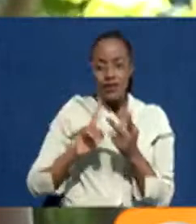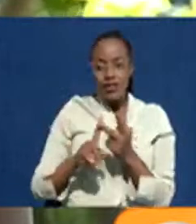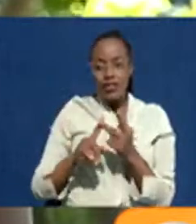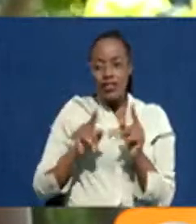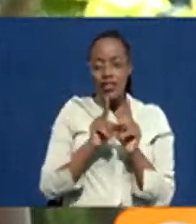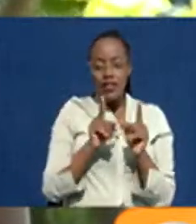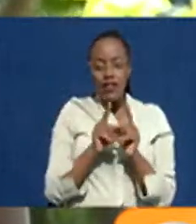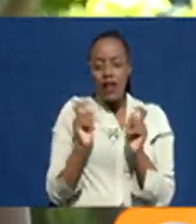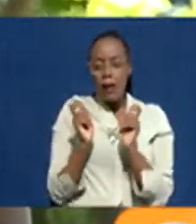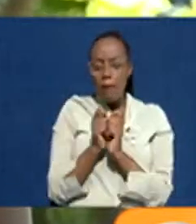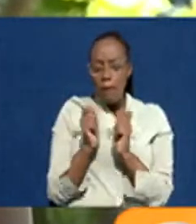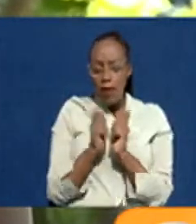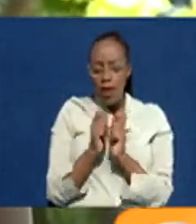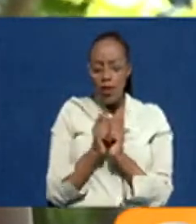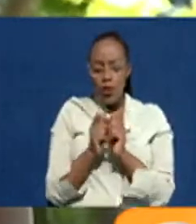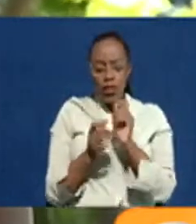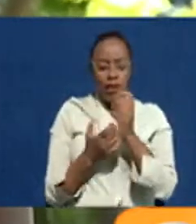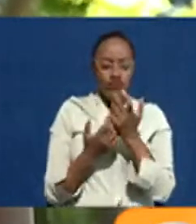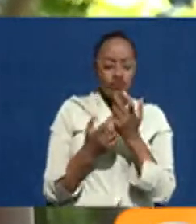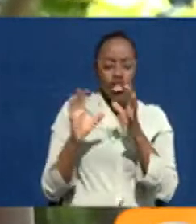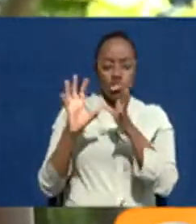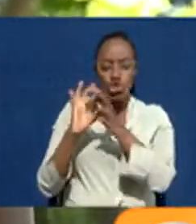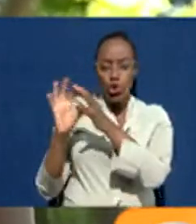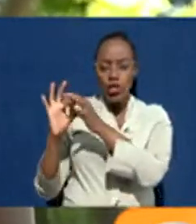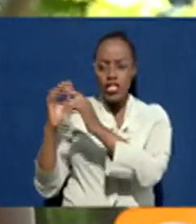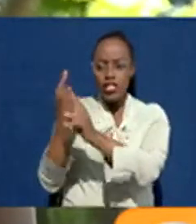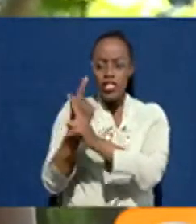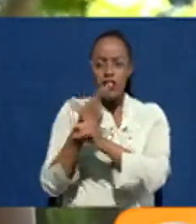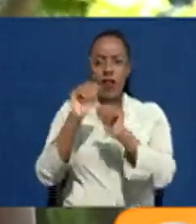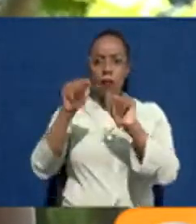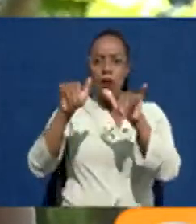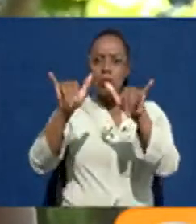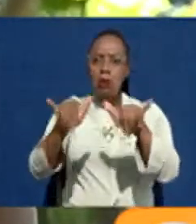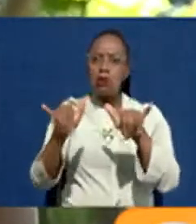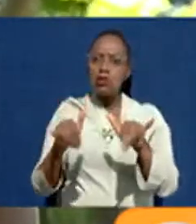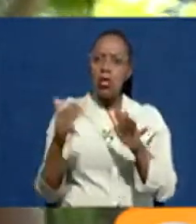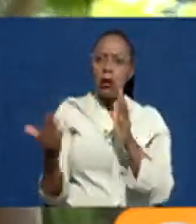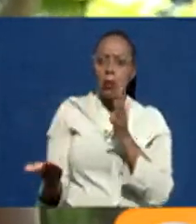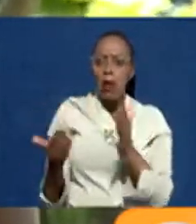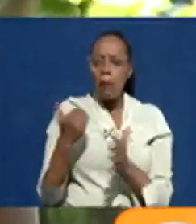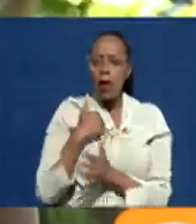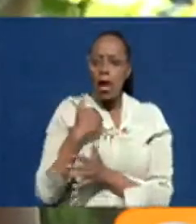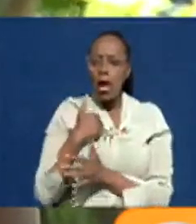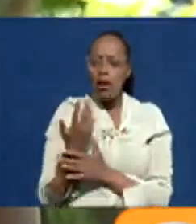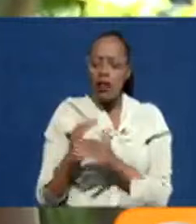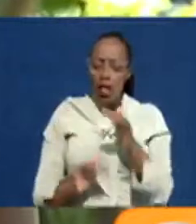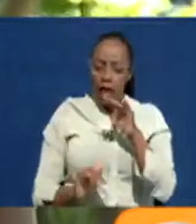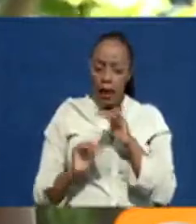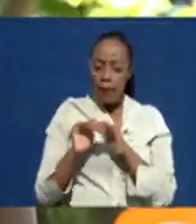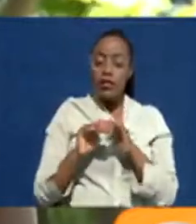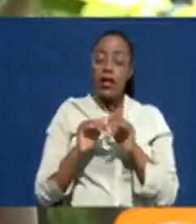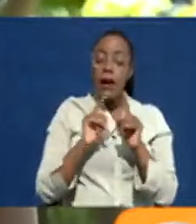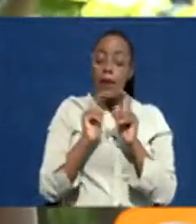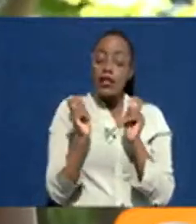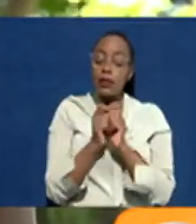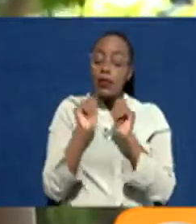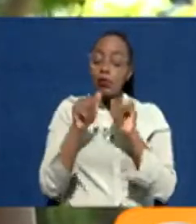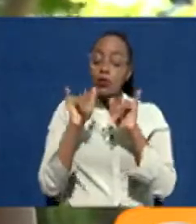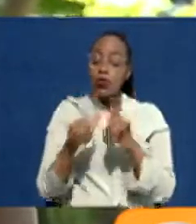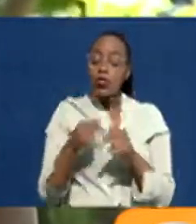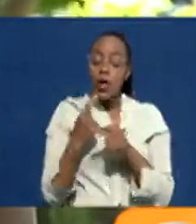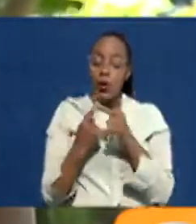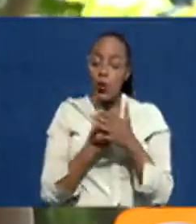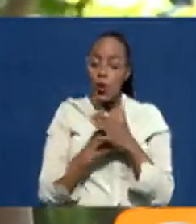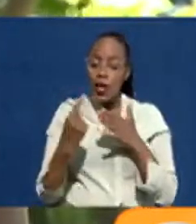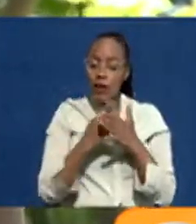debilitating joint pains, which can last for, it is self-limiting, but the pains can last for weeks,